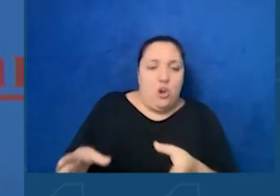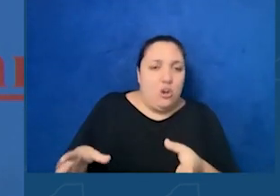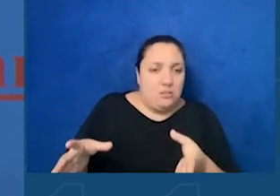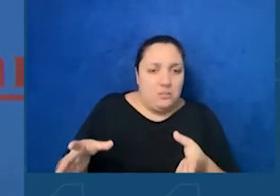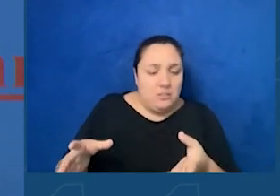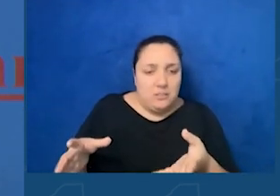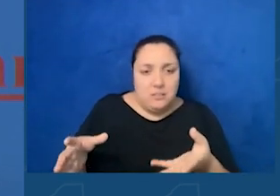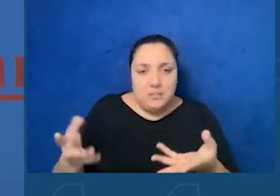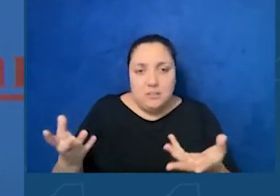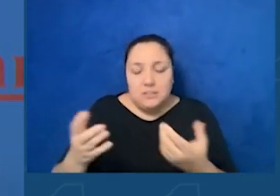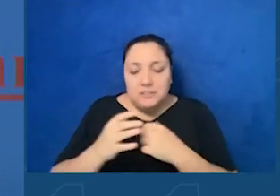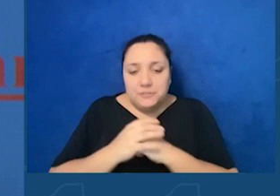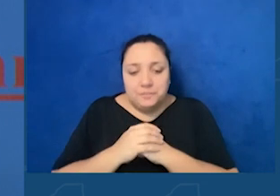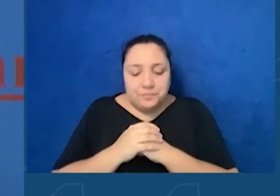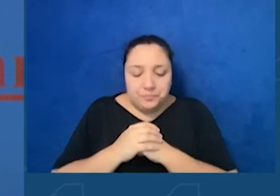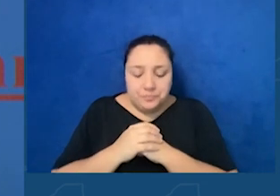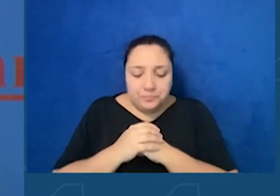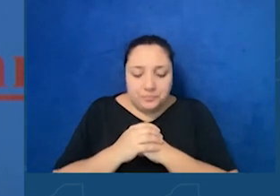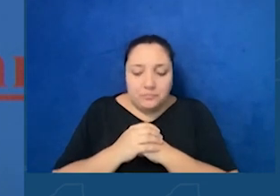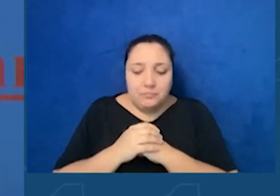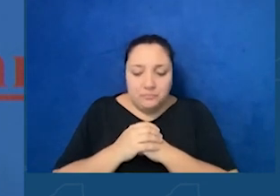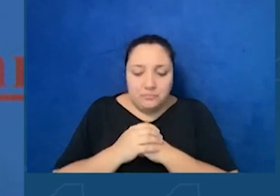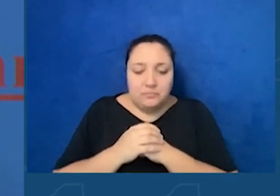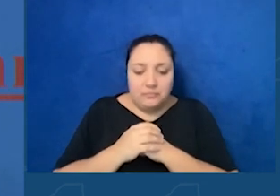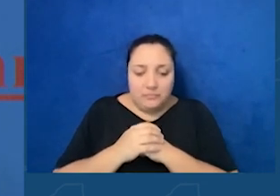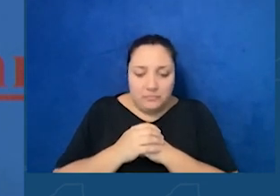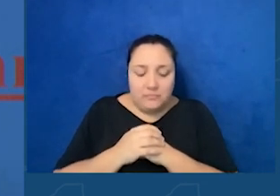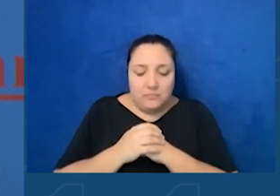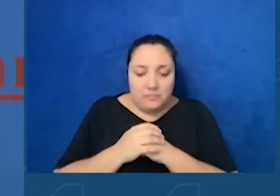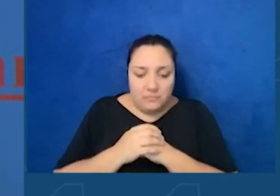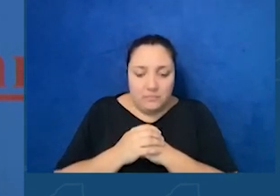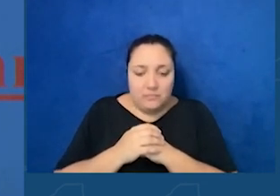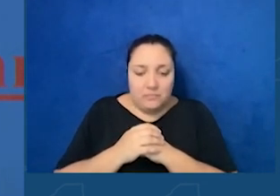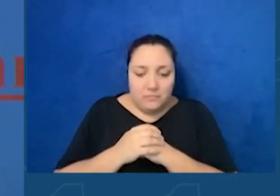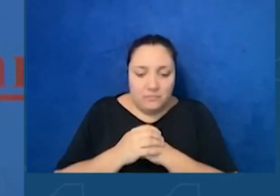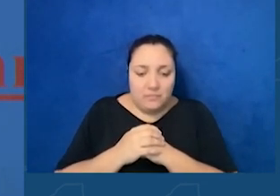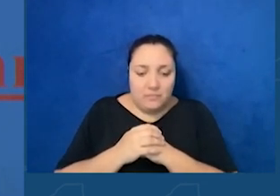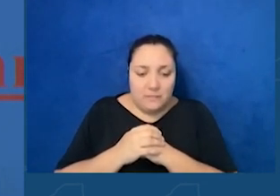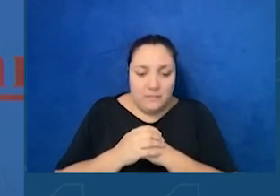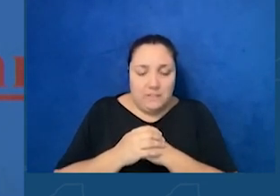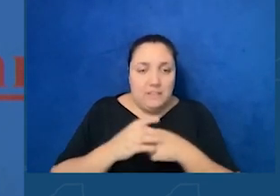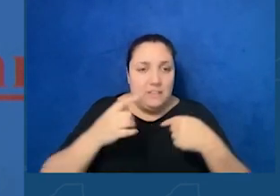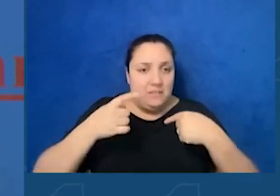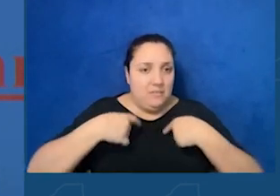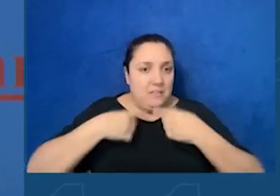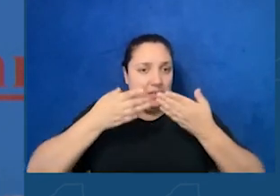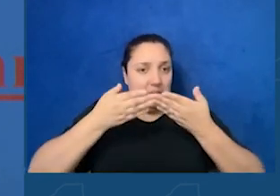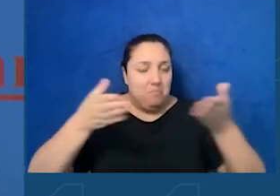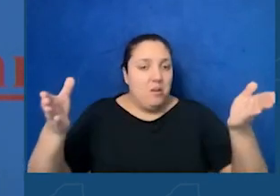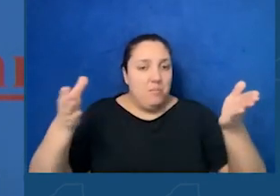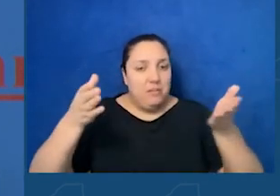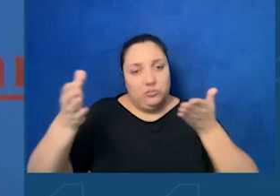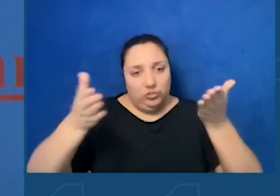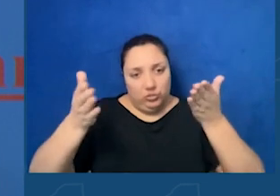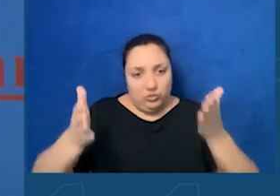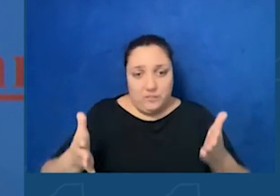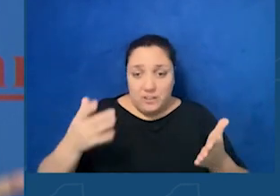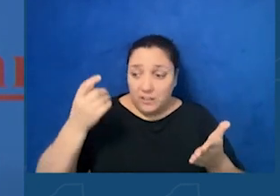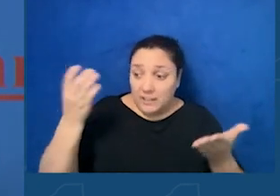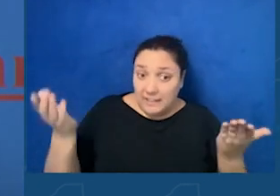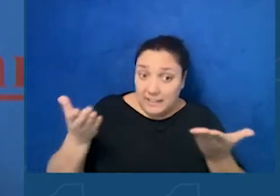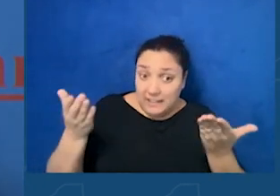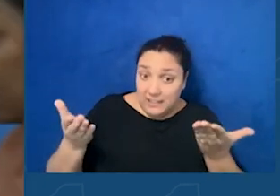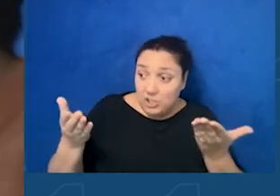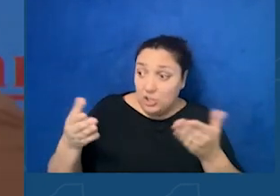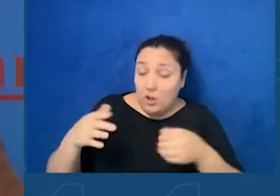me to public service, and knowing that with leaders from the local level that I'm joined with here today, our state level, our